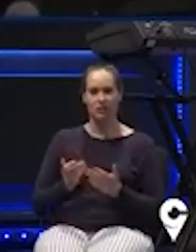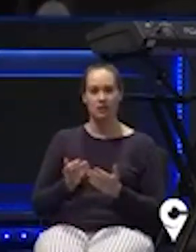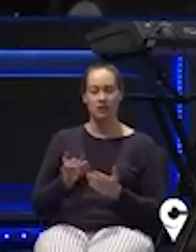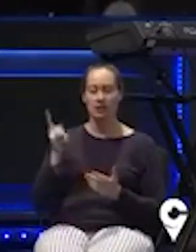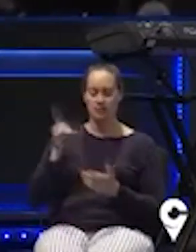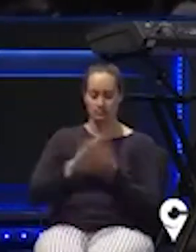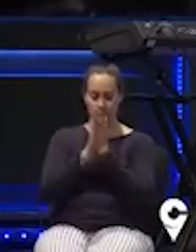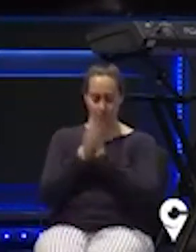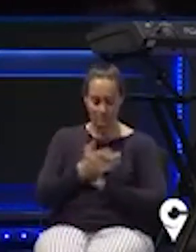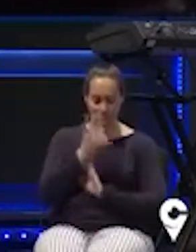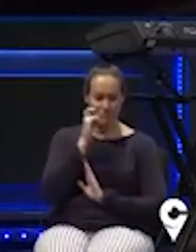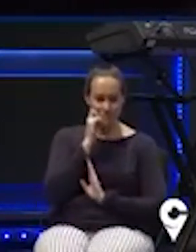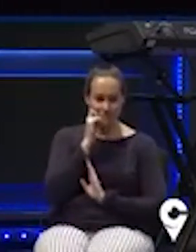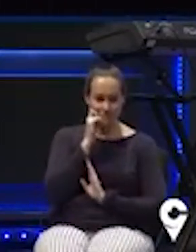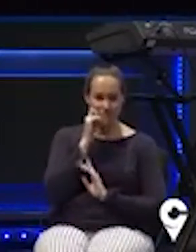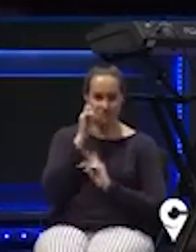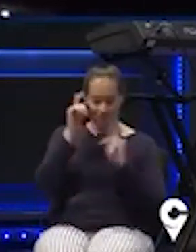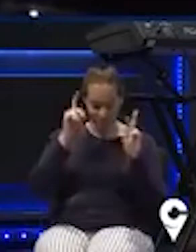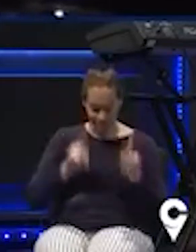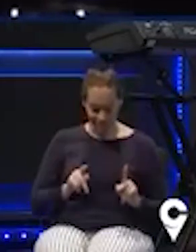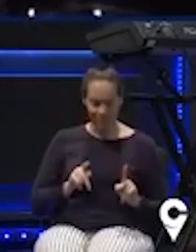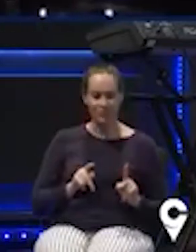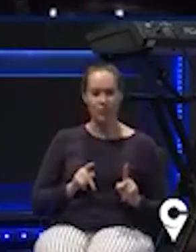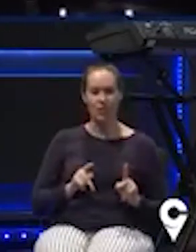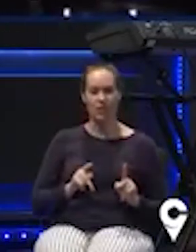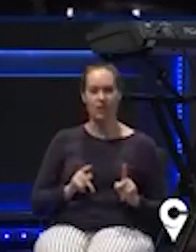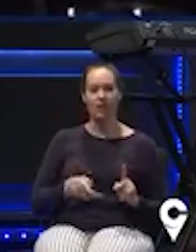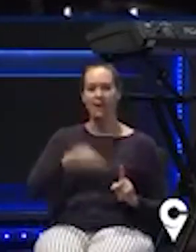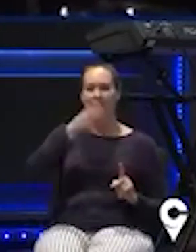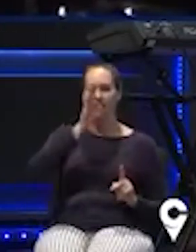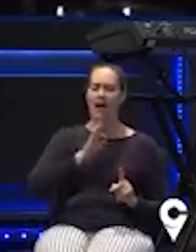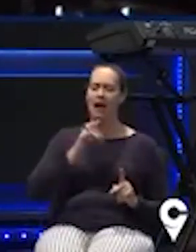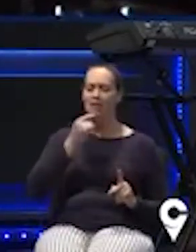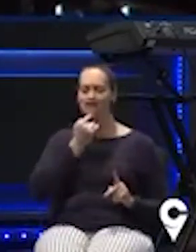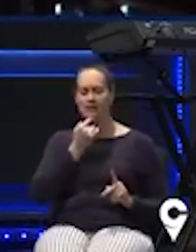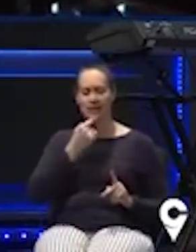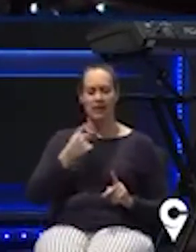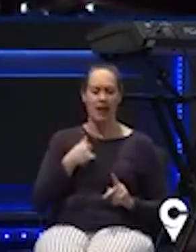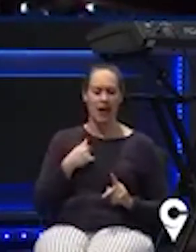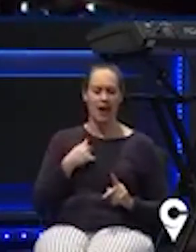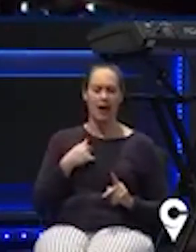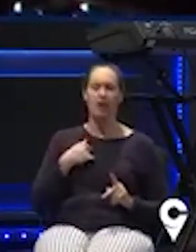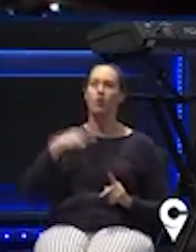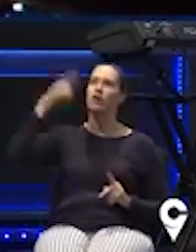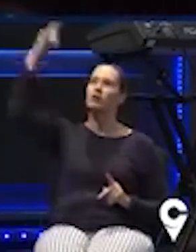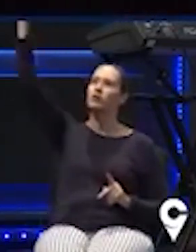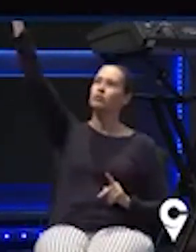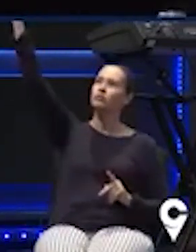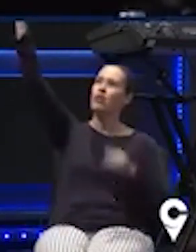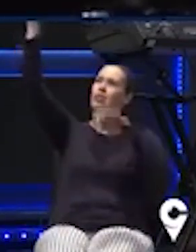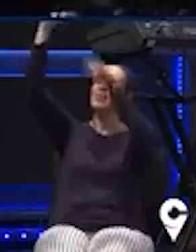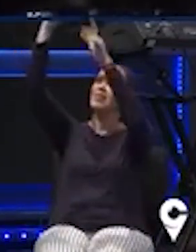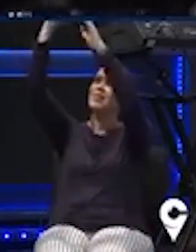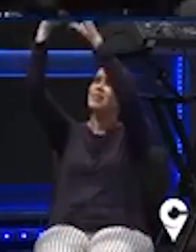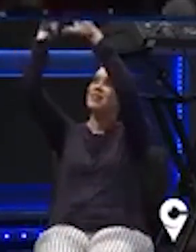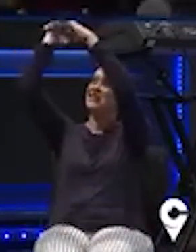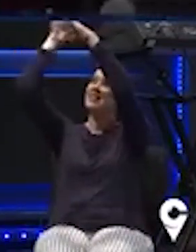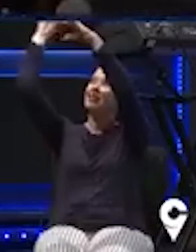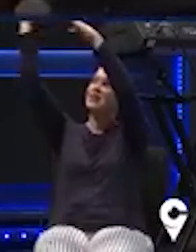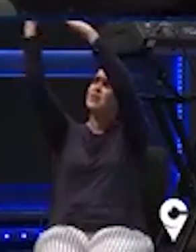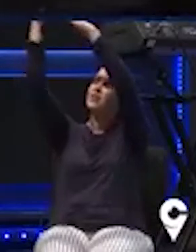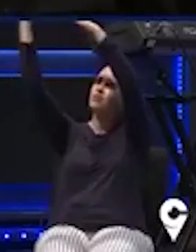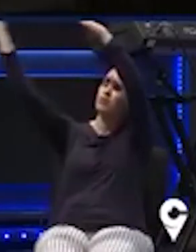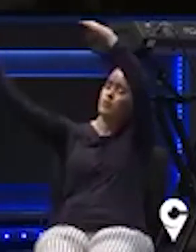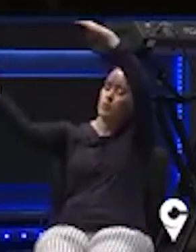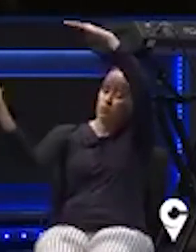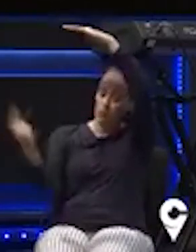Once you grasp and understand this, this blows your mind that God said, I will leave heaven and I will come down and take upon the form